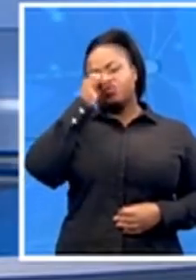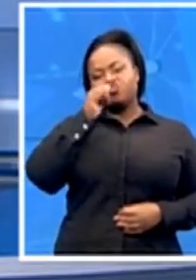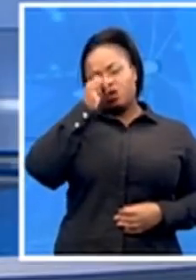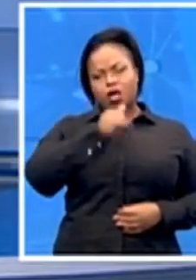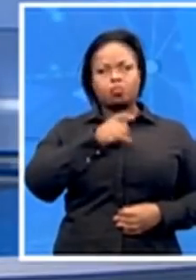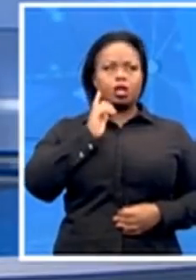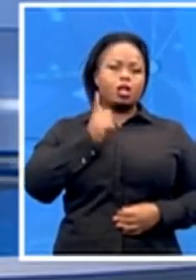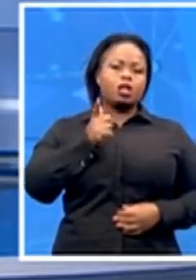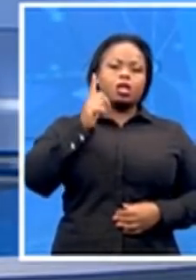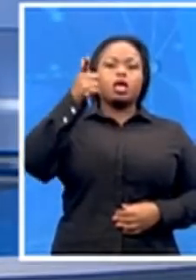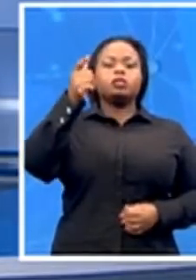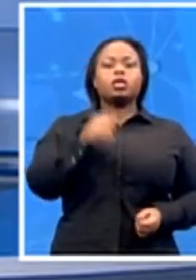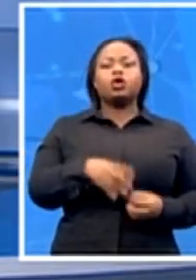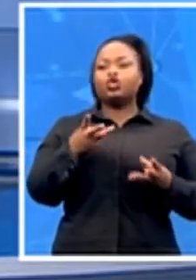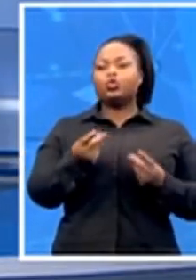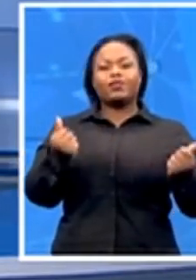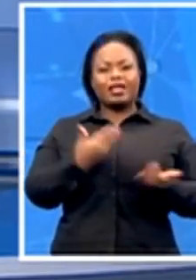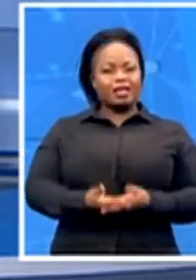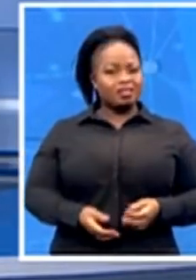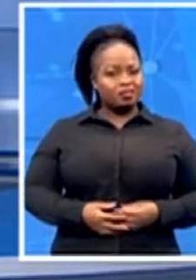a later stage.